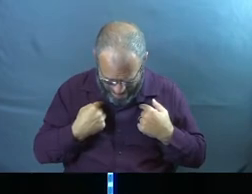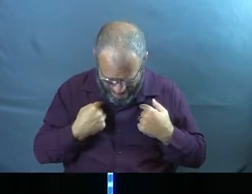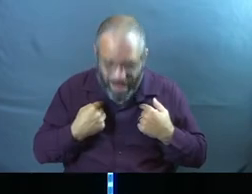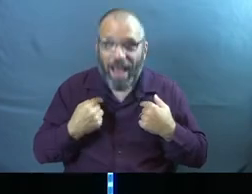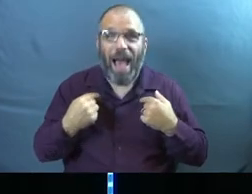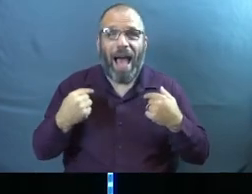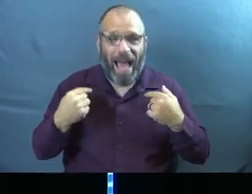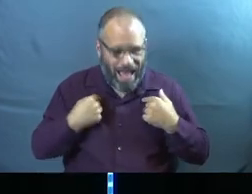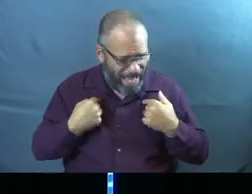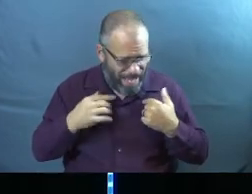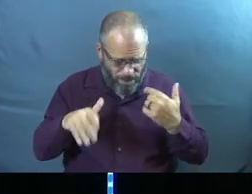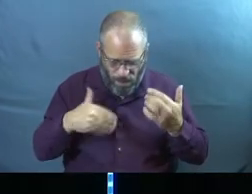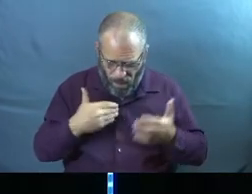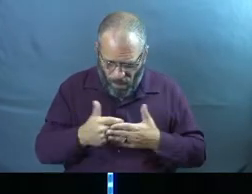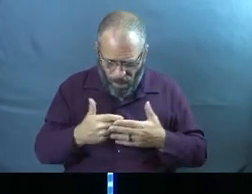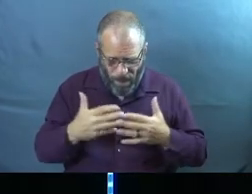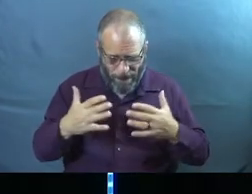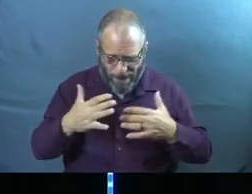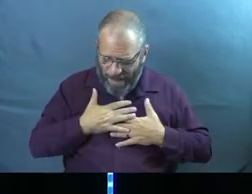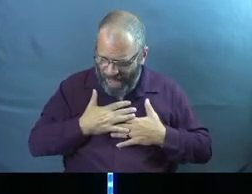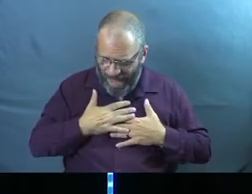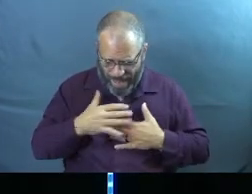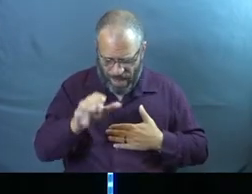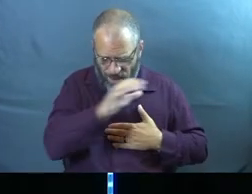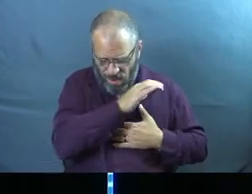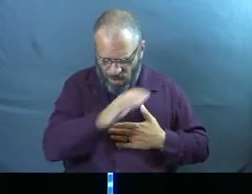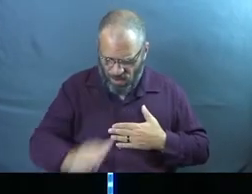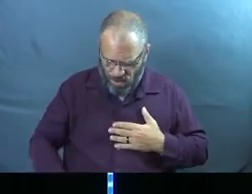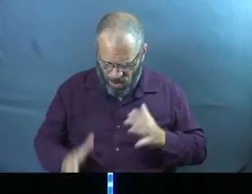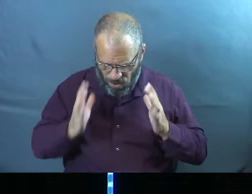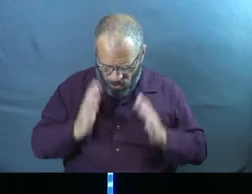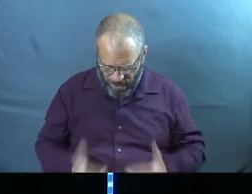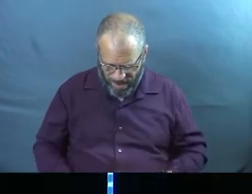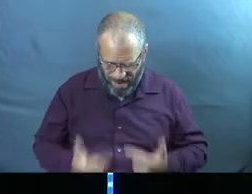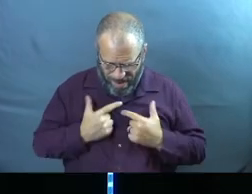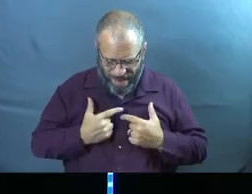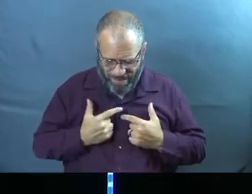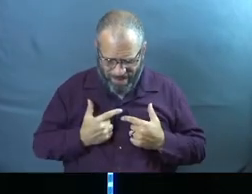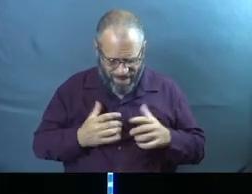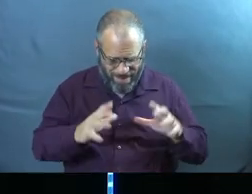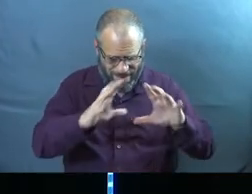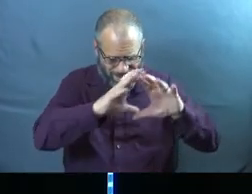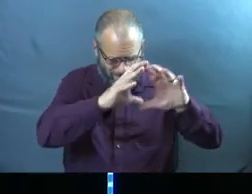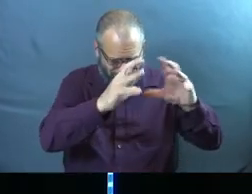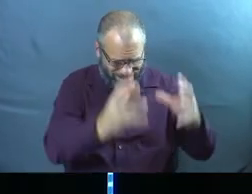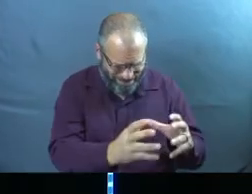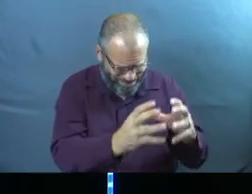Like, I've got a whole section of my Christian life, season of my Christian life,